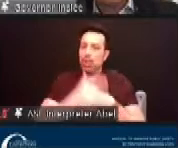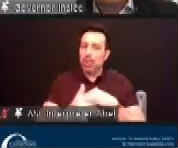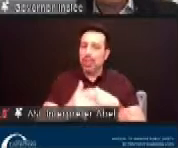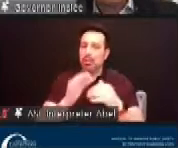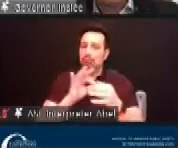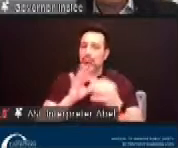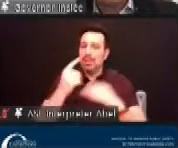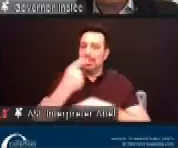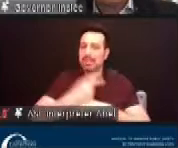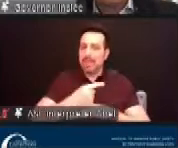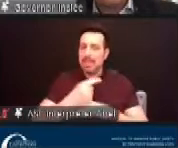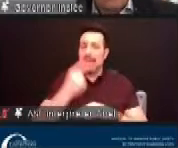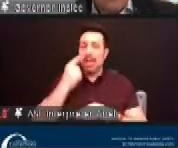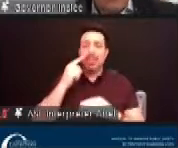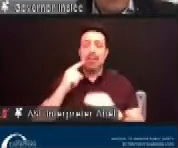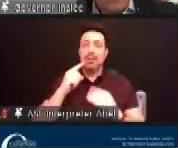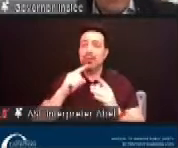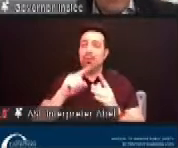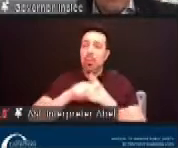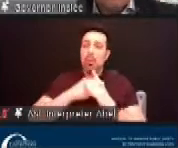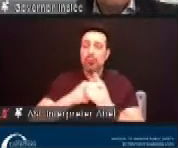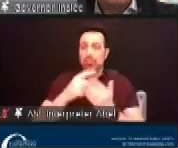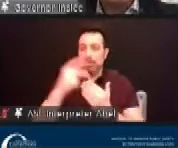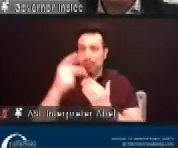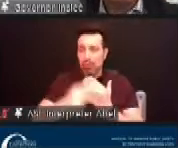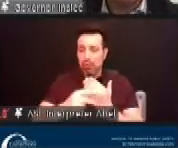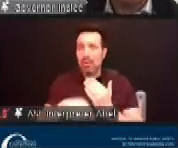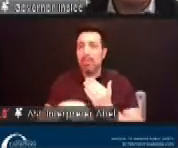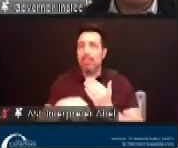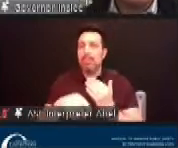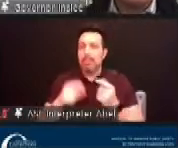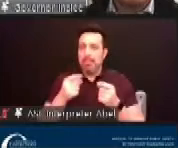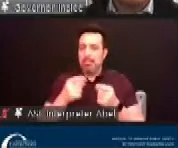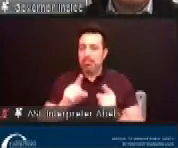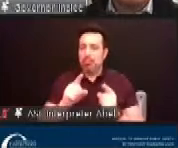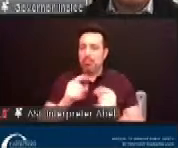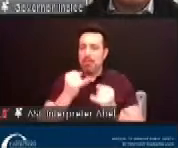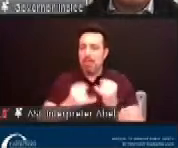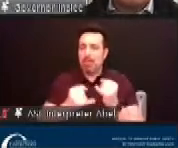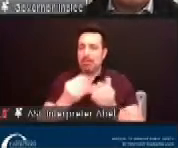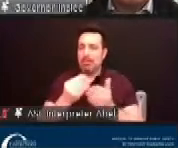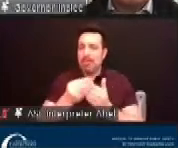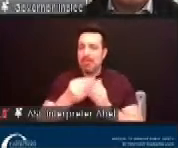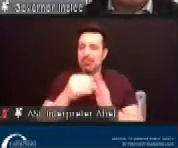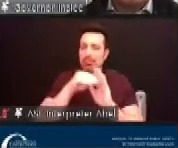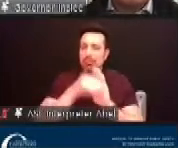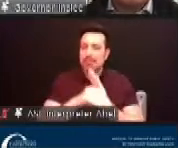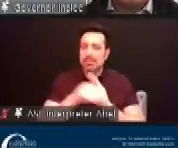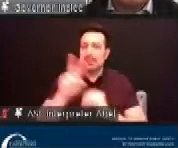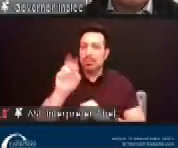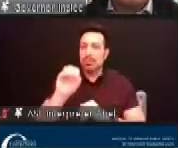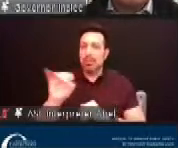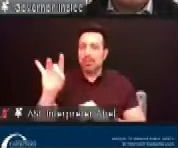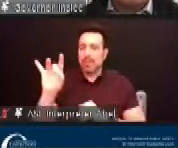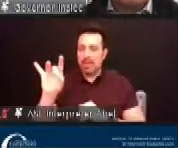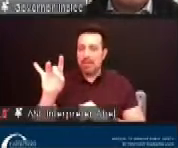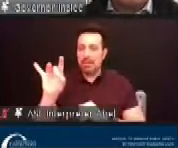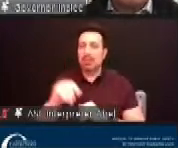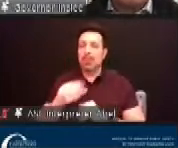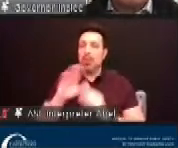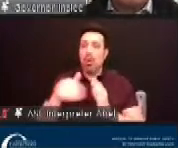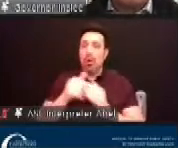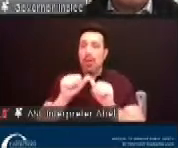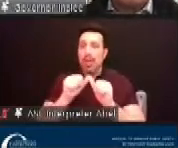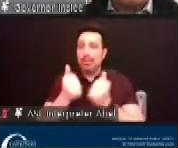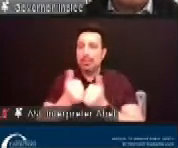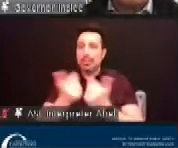with. I think the origins of the program was during the last financial crisis back in 2008, and all agencies were